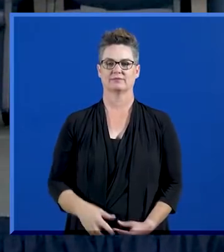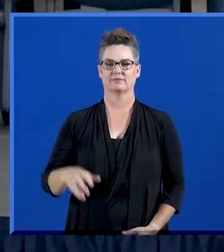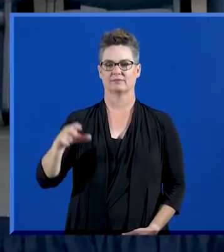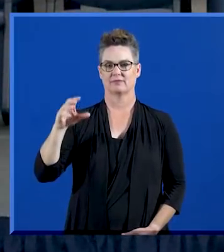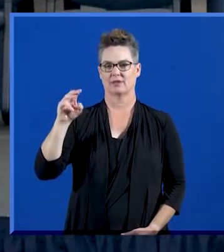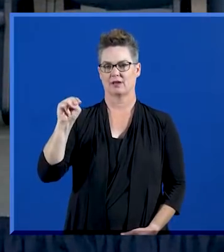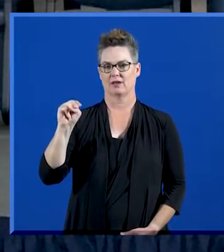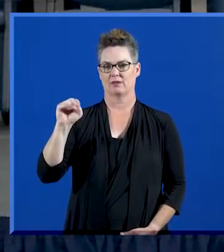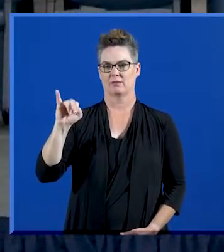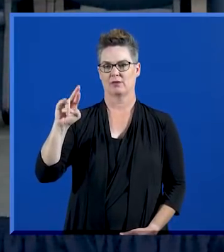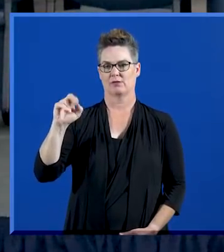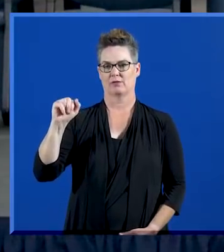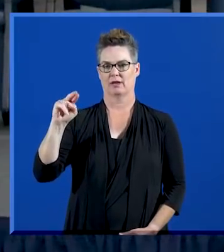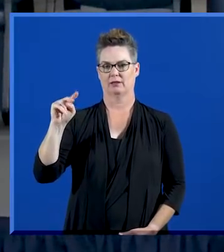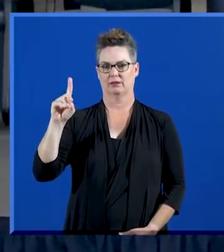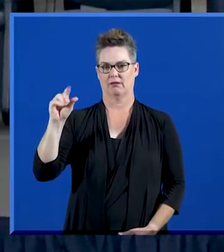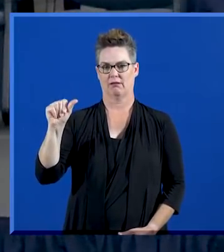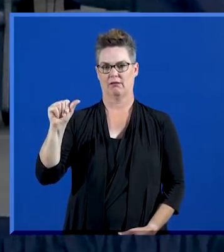Miranda Cross.